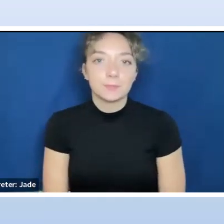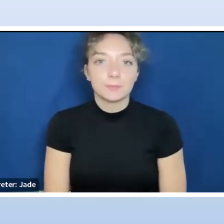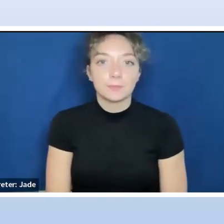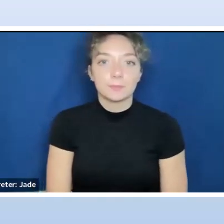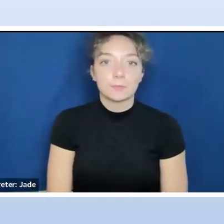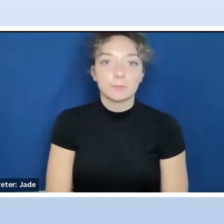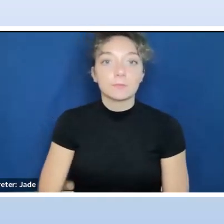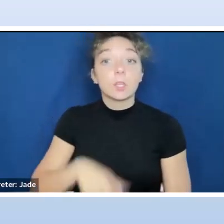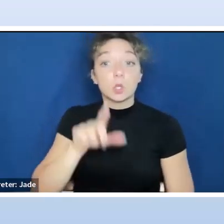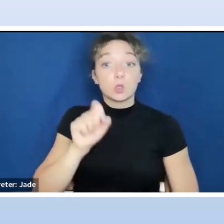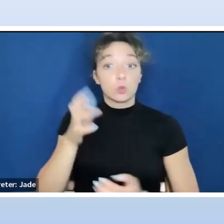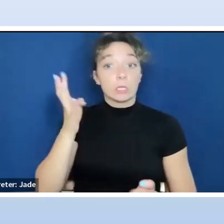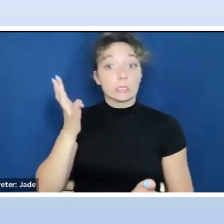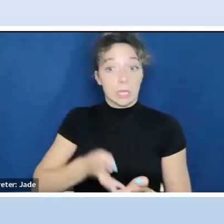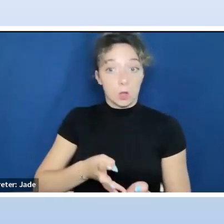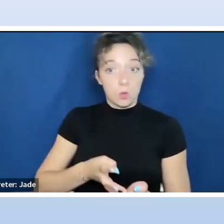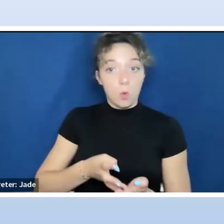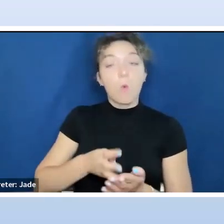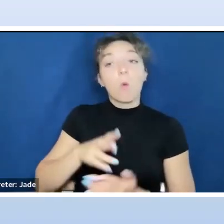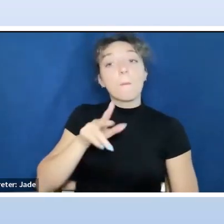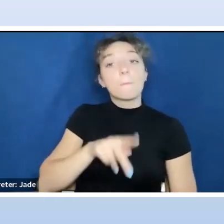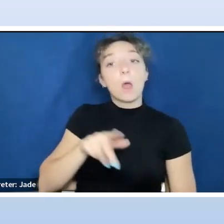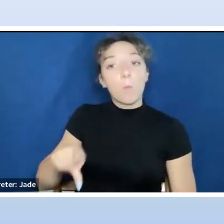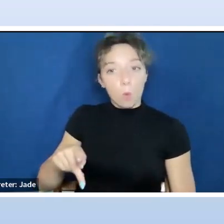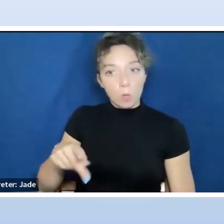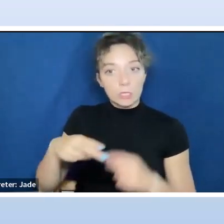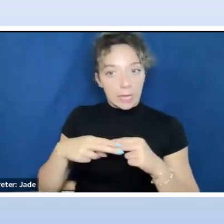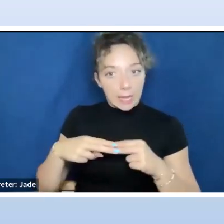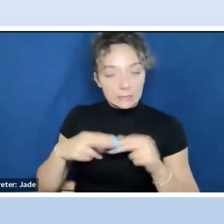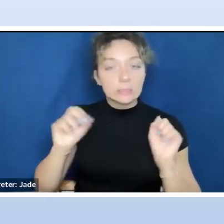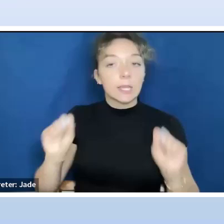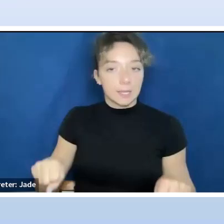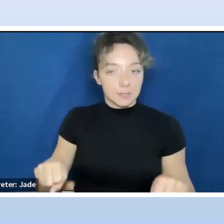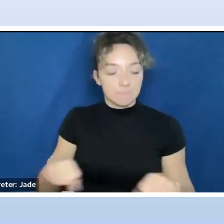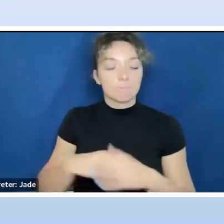You can download the PowerPoint.